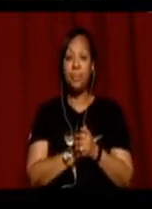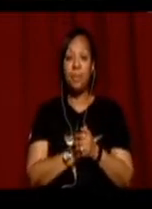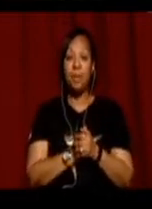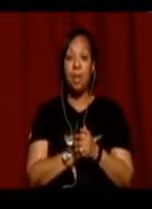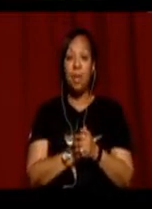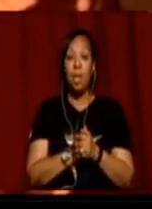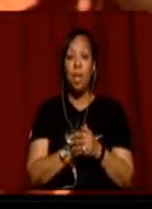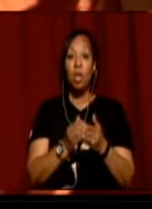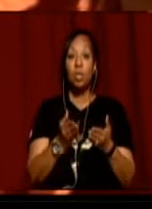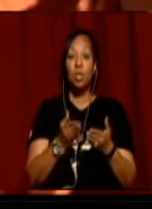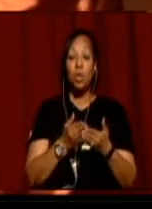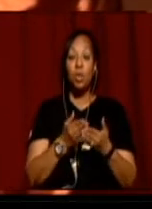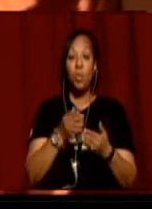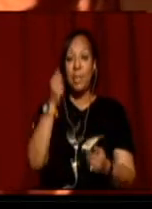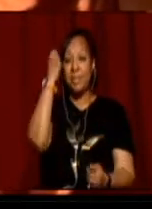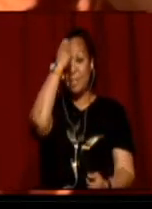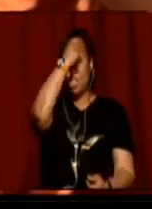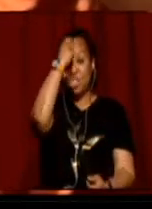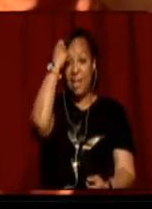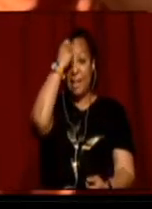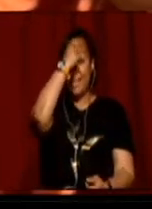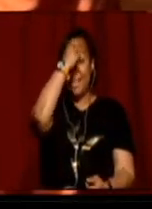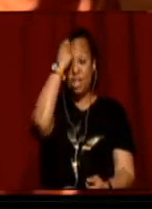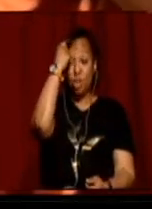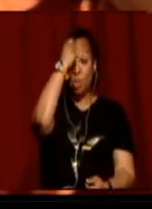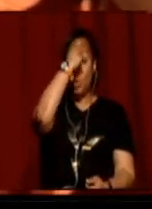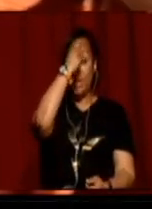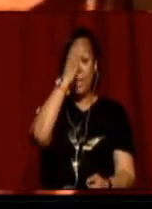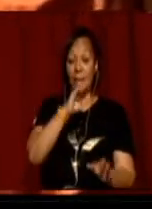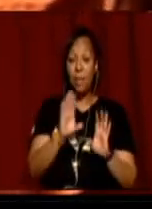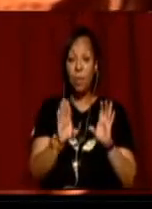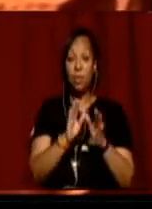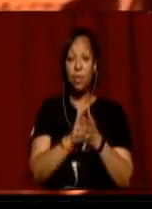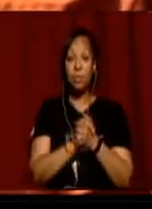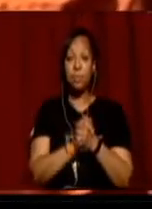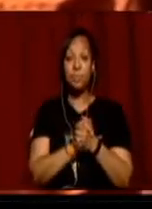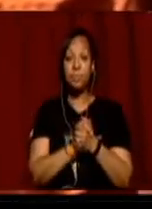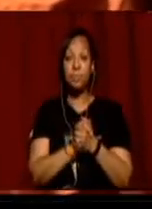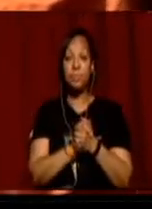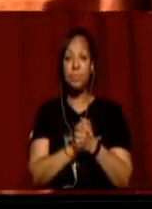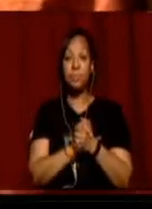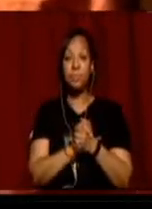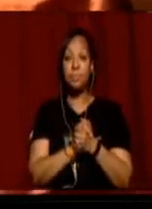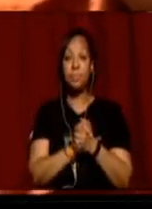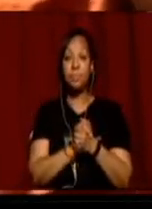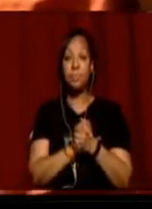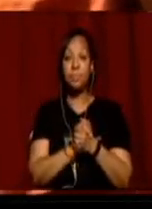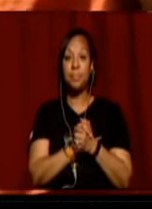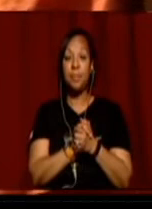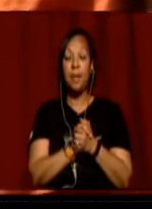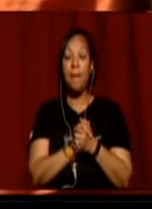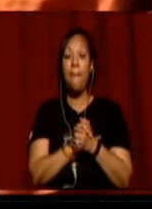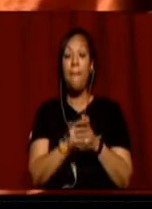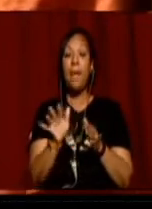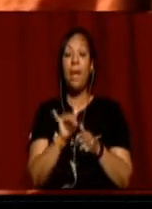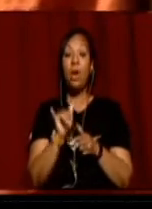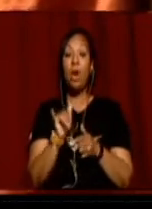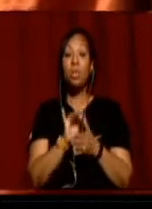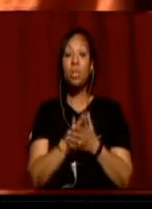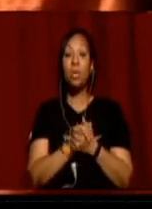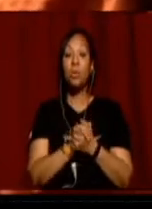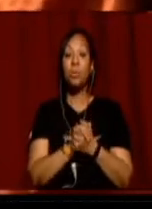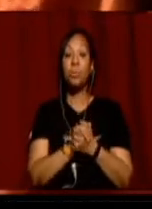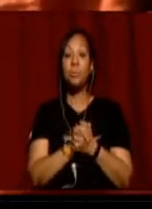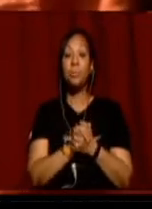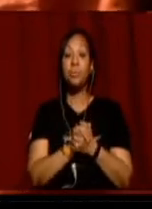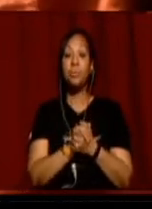we want at least temperature checks. So that's a screening that we do. And exactly to your point, Reverend Meeks, is